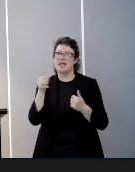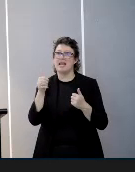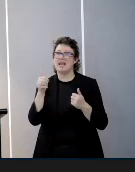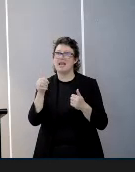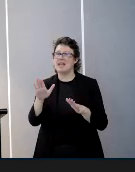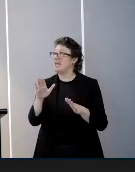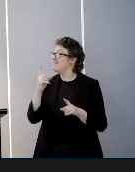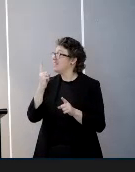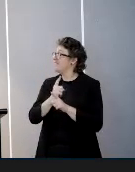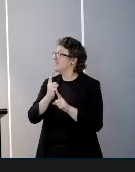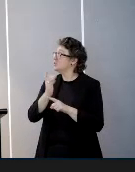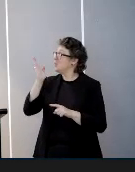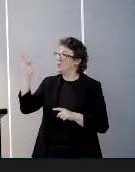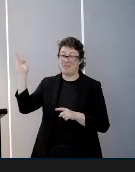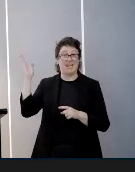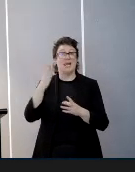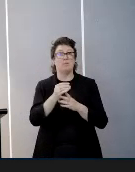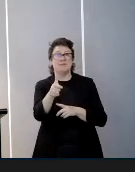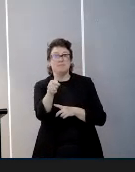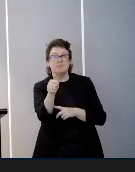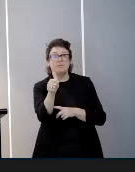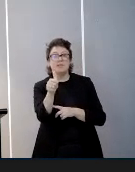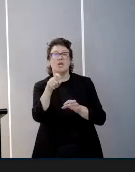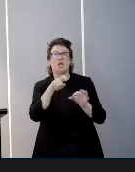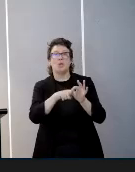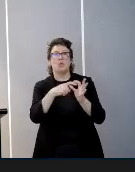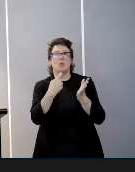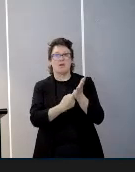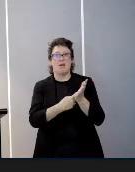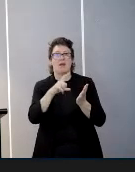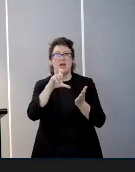the talk here with this QR code up here for those people at